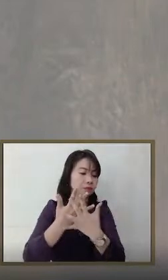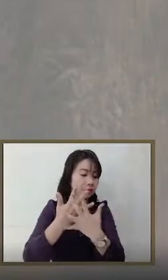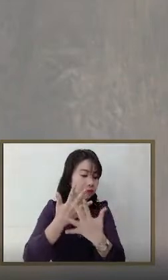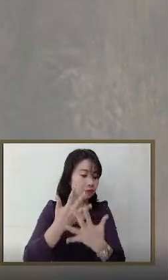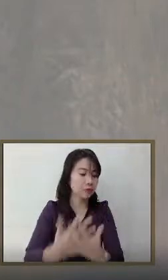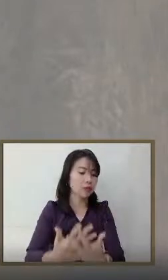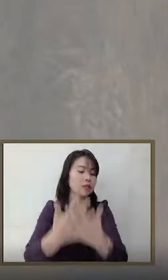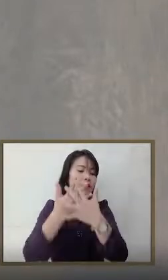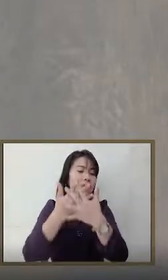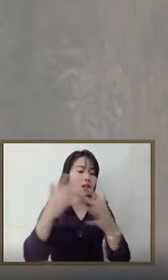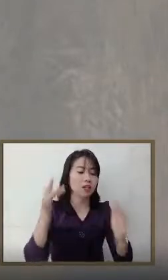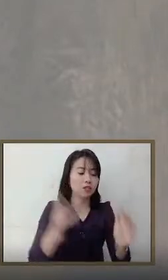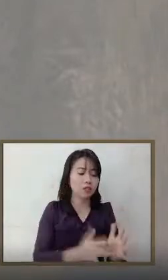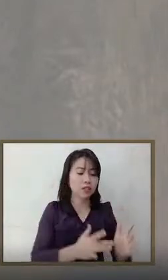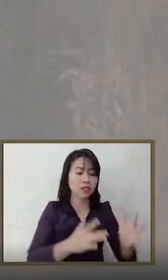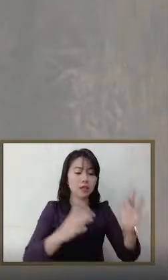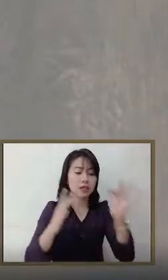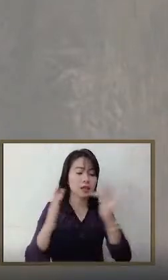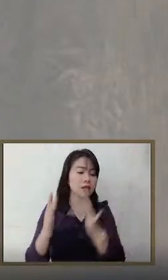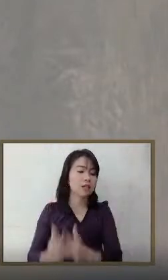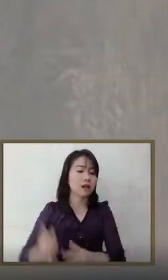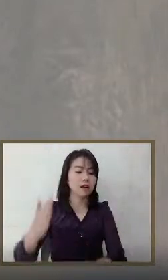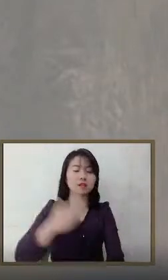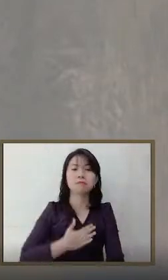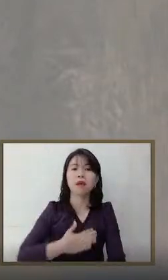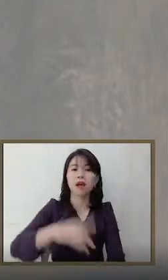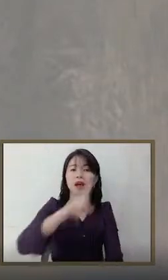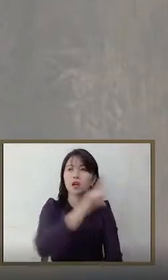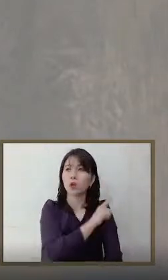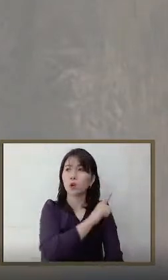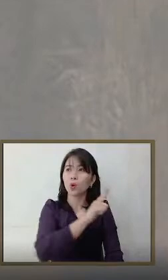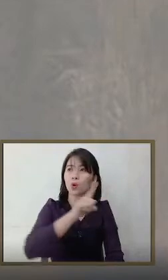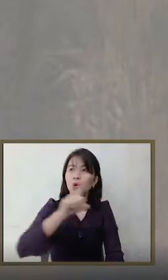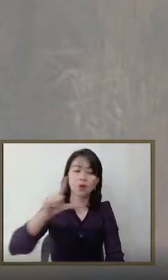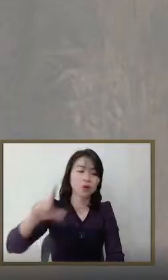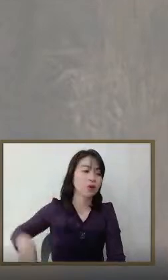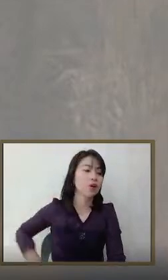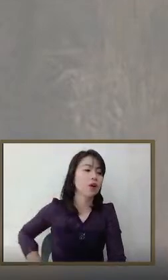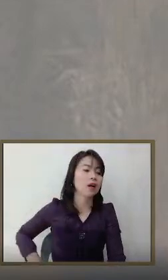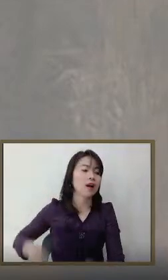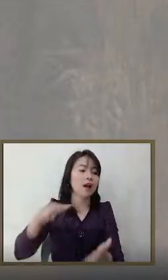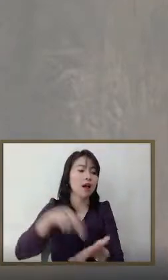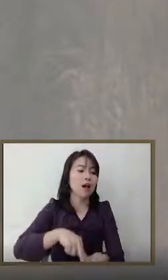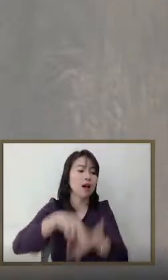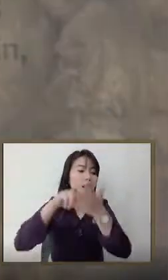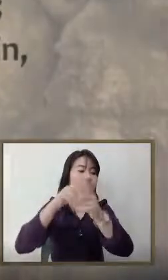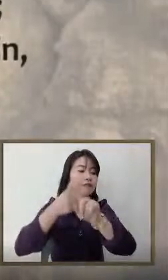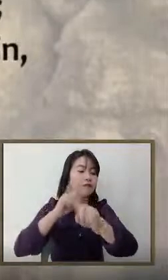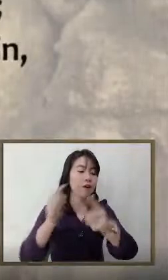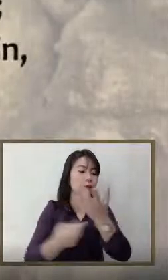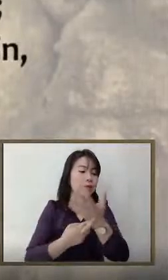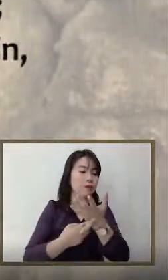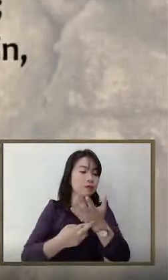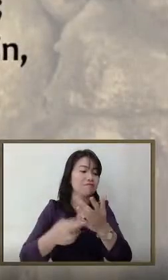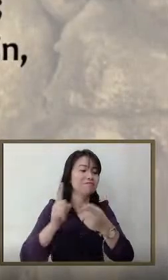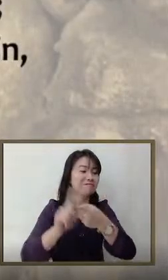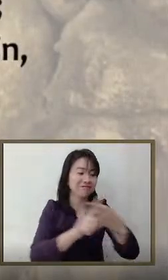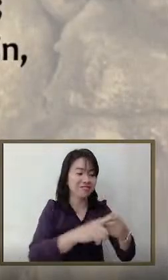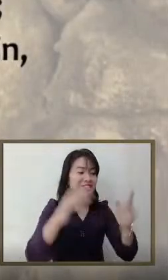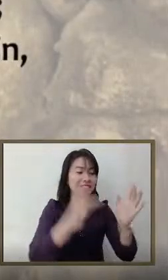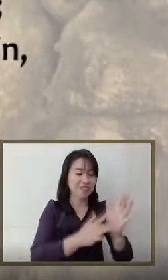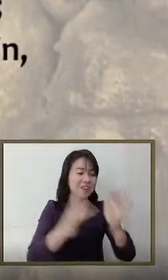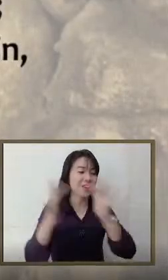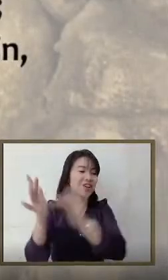bars away. Jesus, my Lord, up from the grave